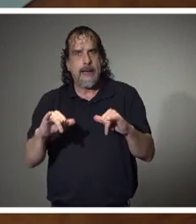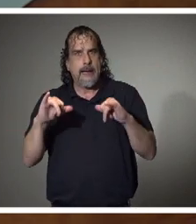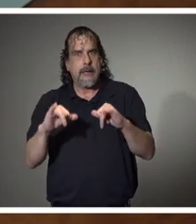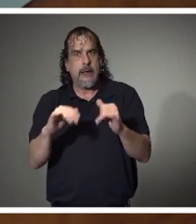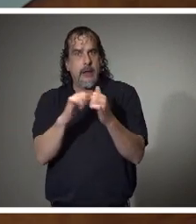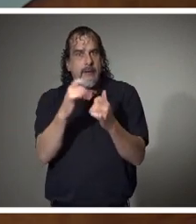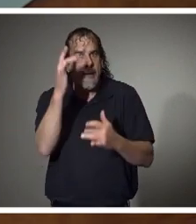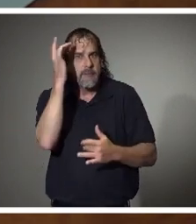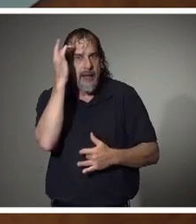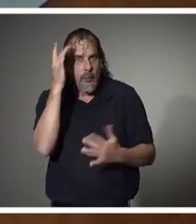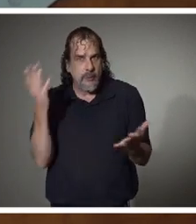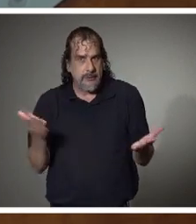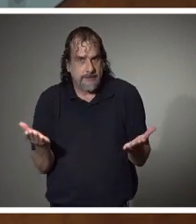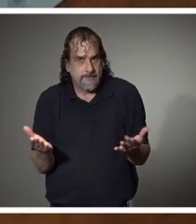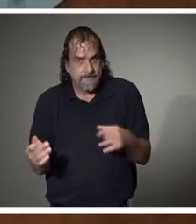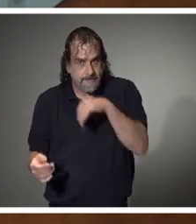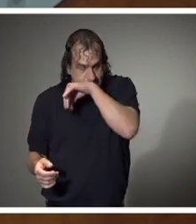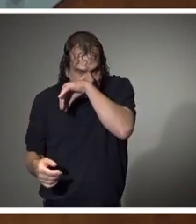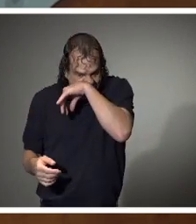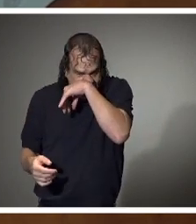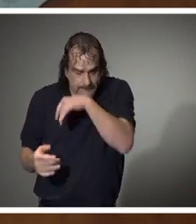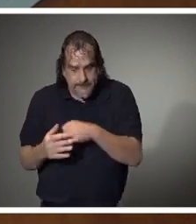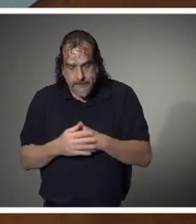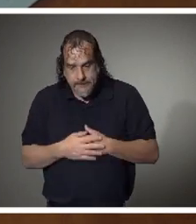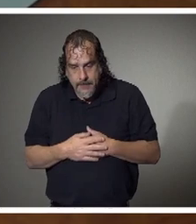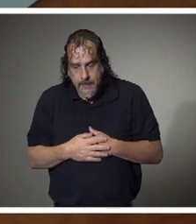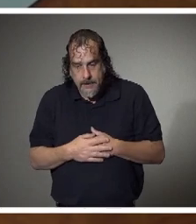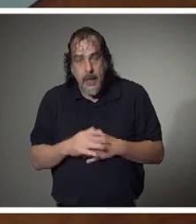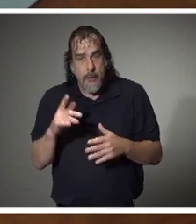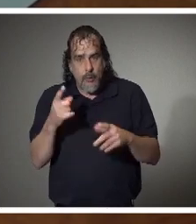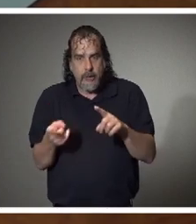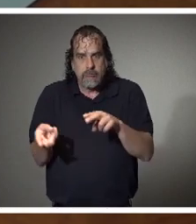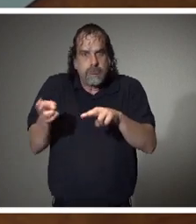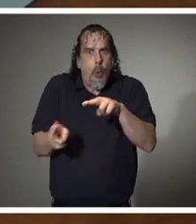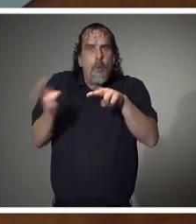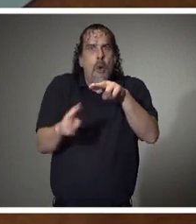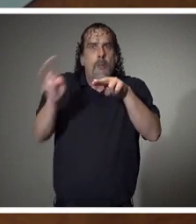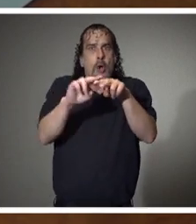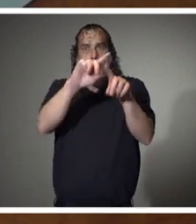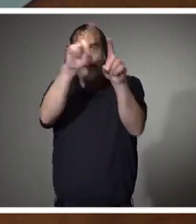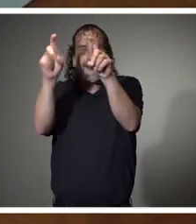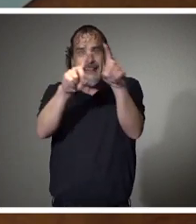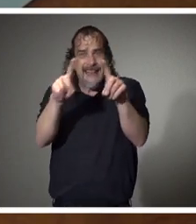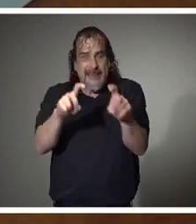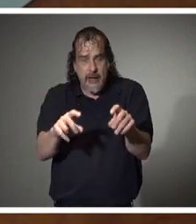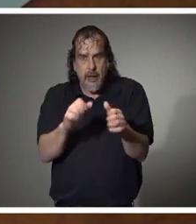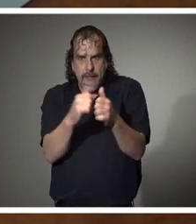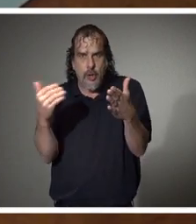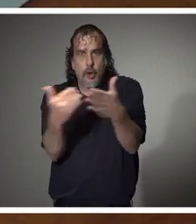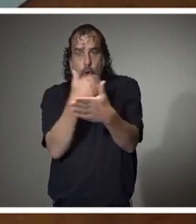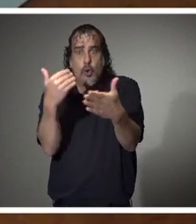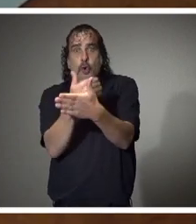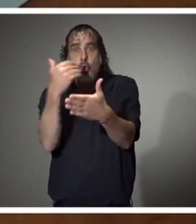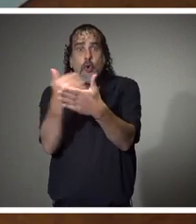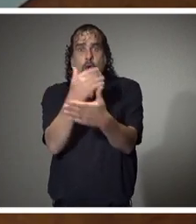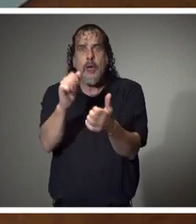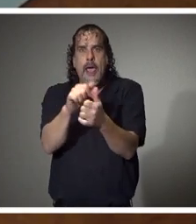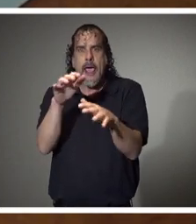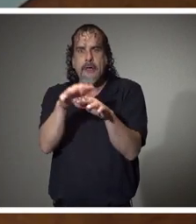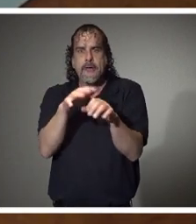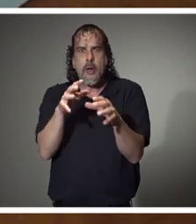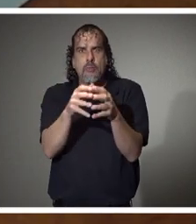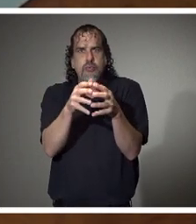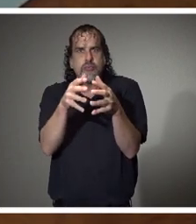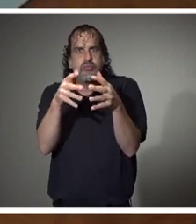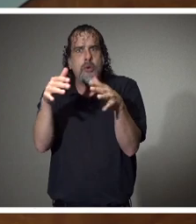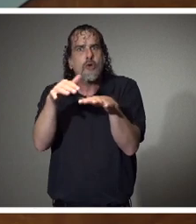in our state. Even as we've dramatically ramped up testing, the number of new cases we found has grown much slower than